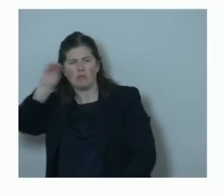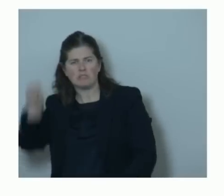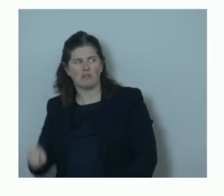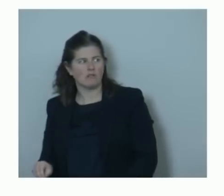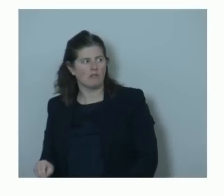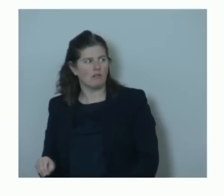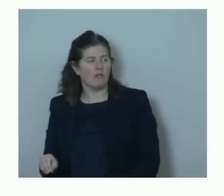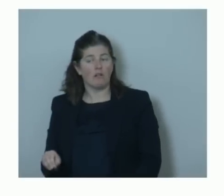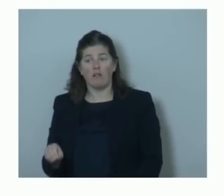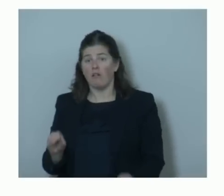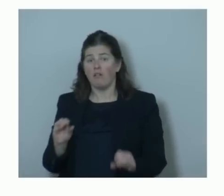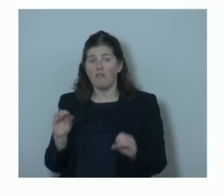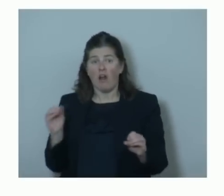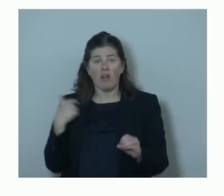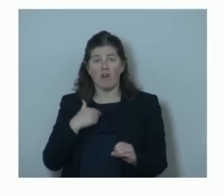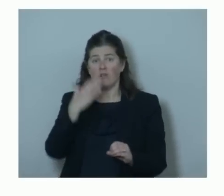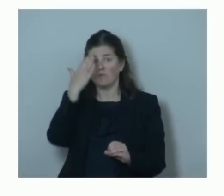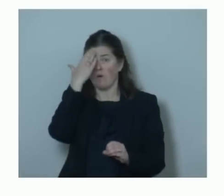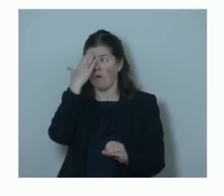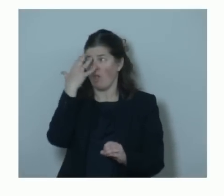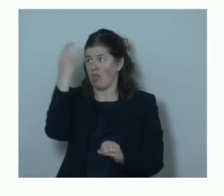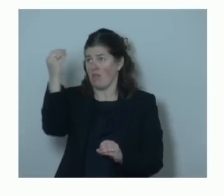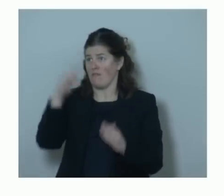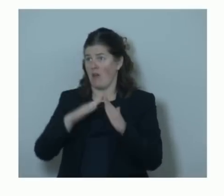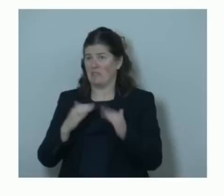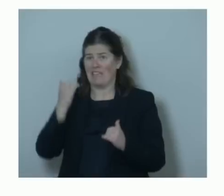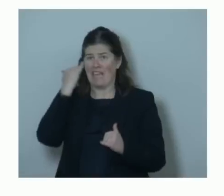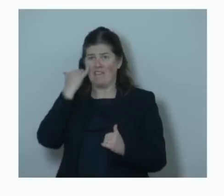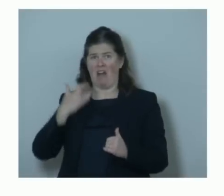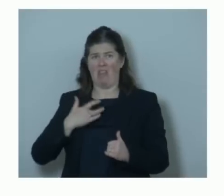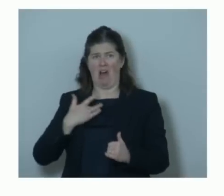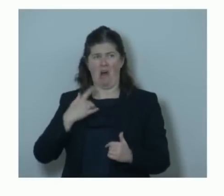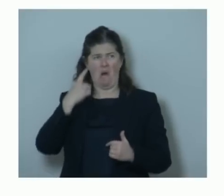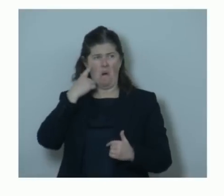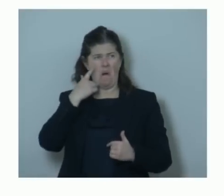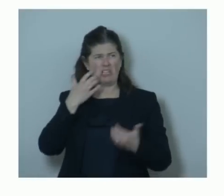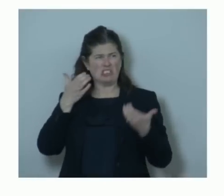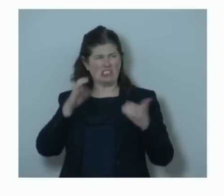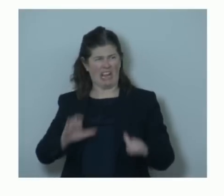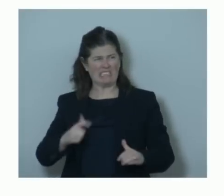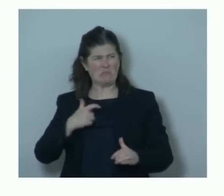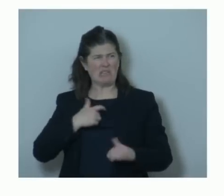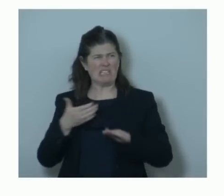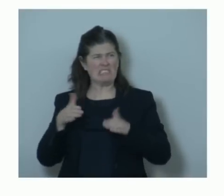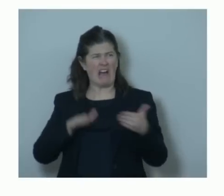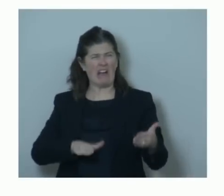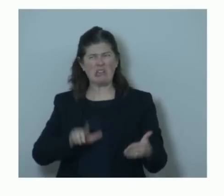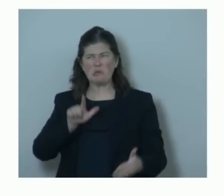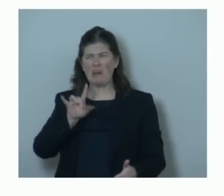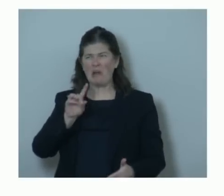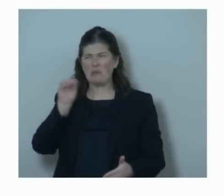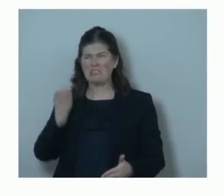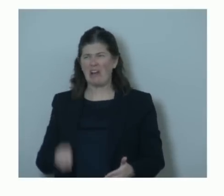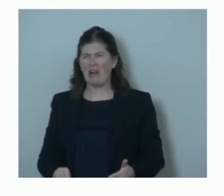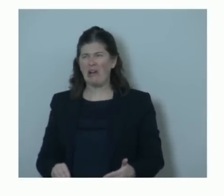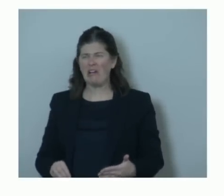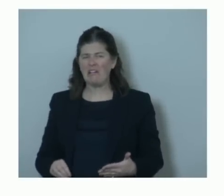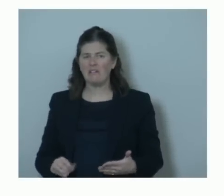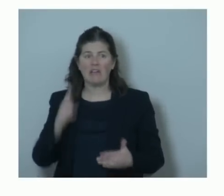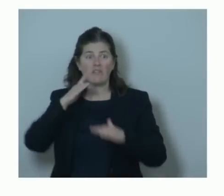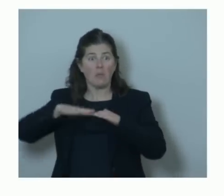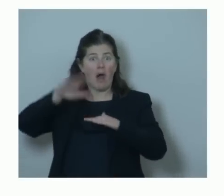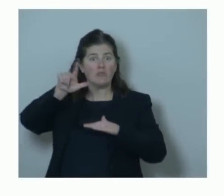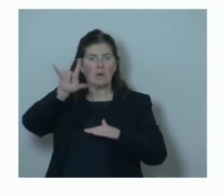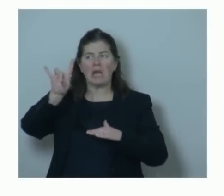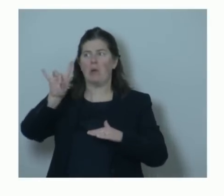us listening or watching today would leave our house if we thought there was a 28% chance of dying, unless there was a greater than